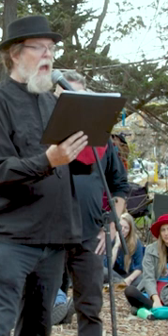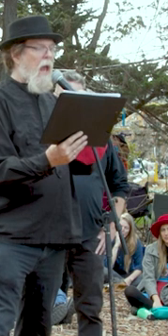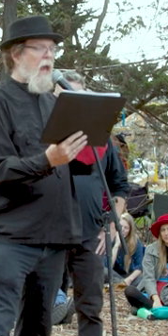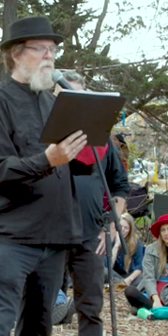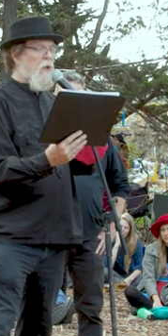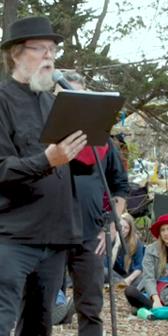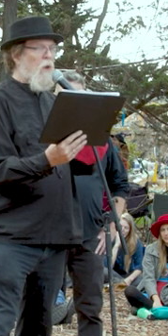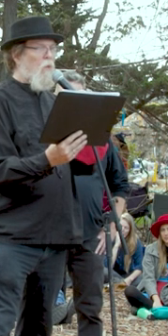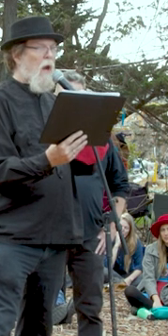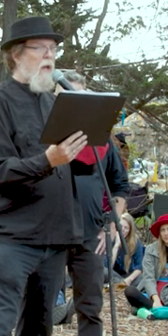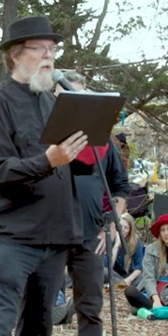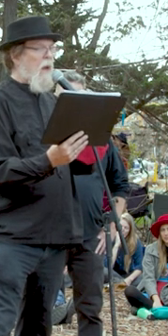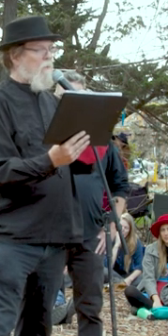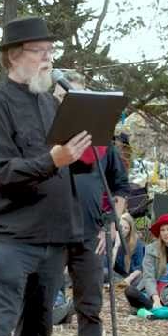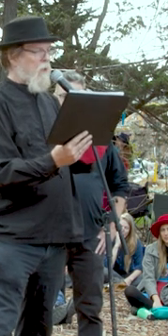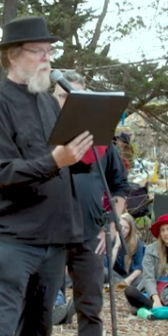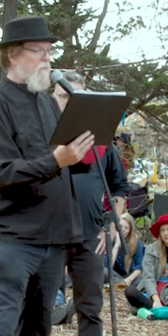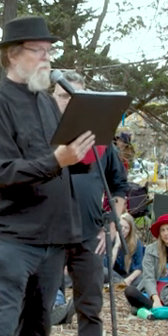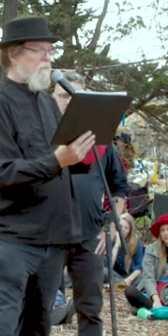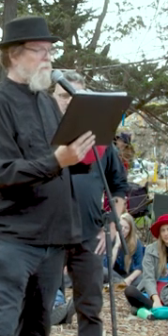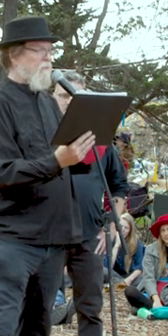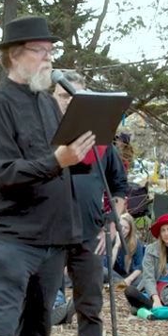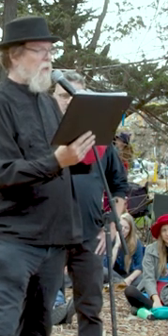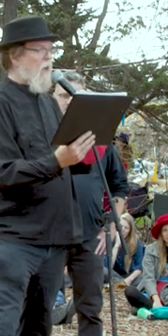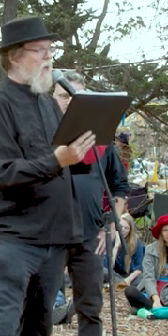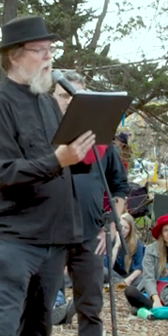Mona Amber Wright Barber.